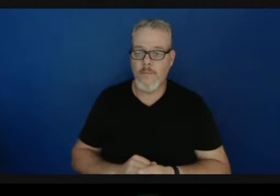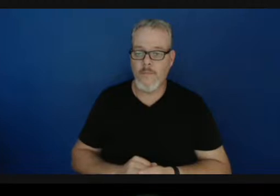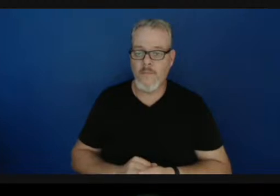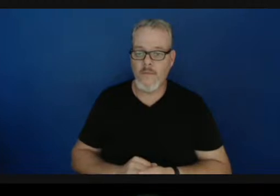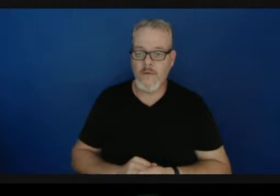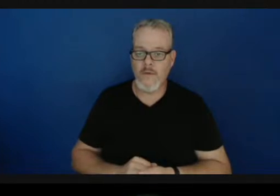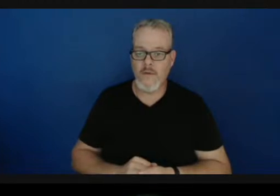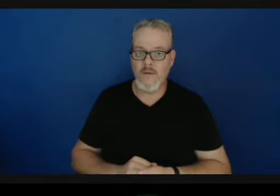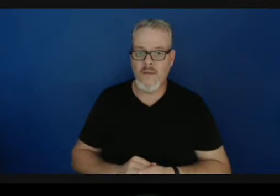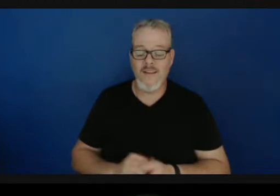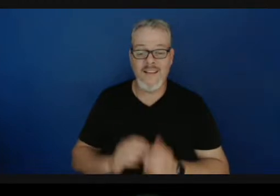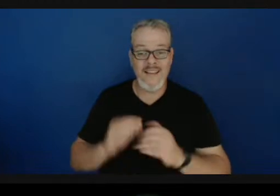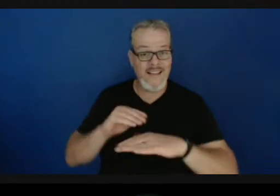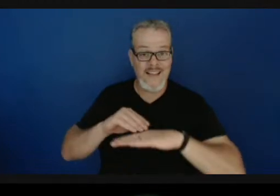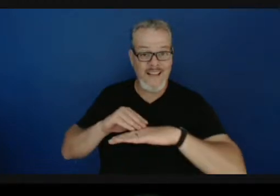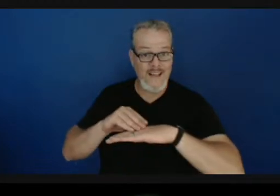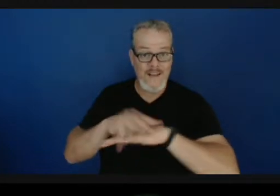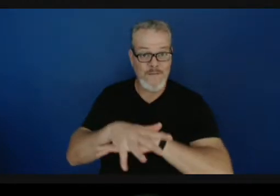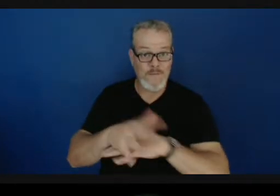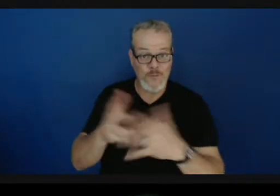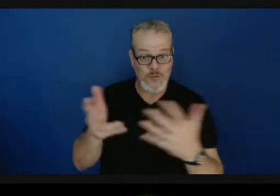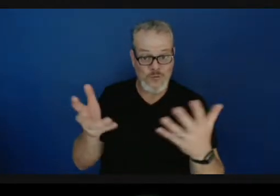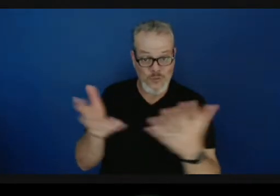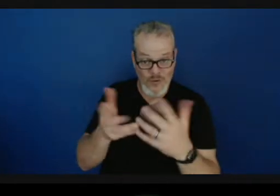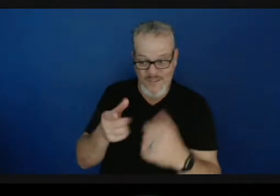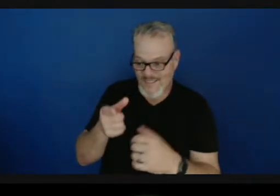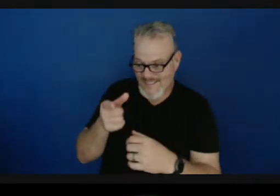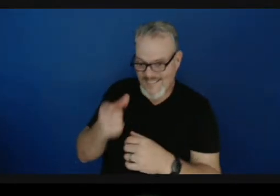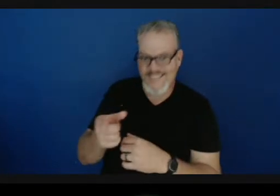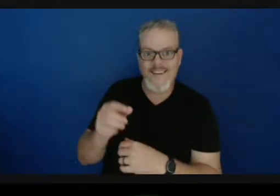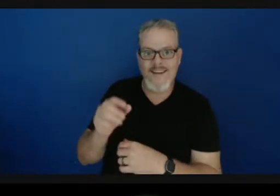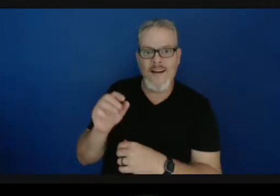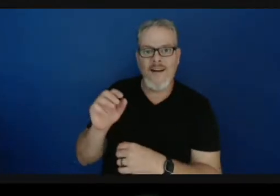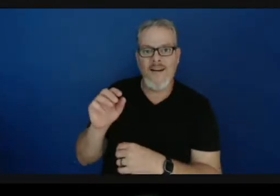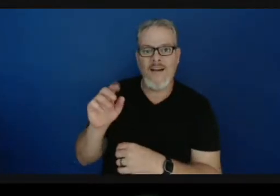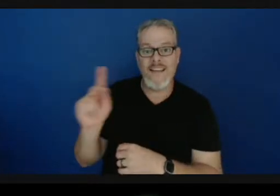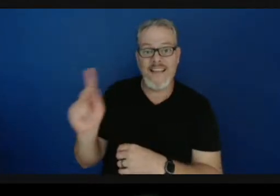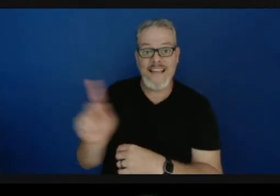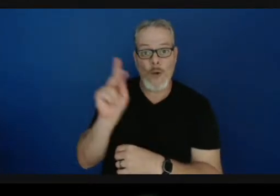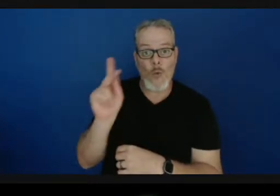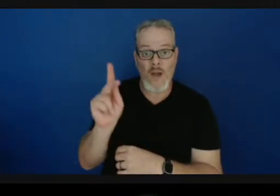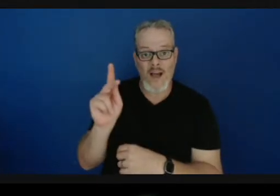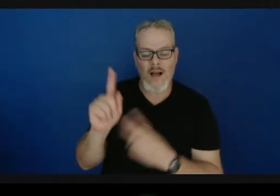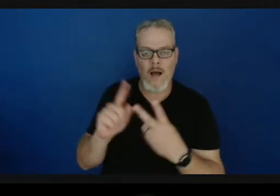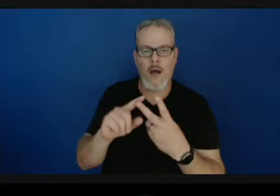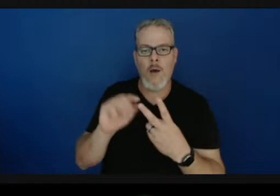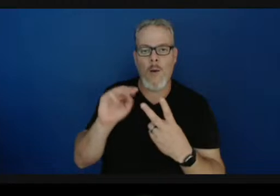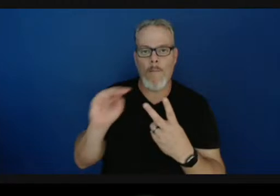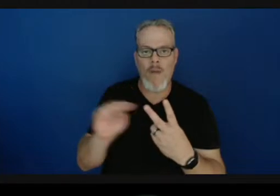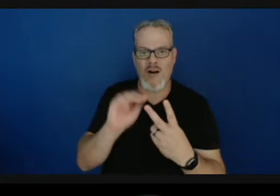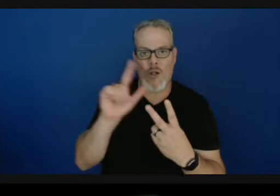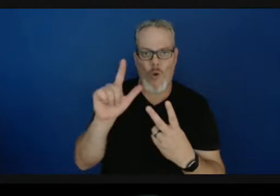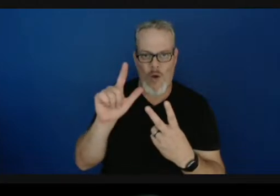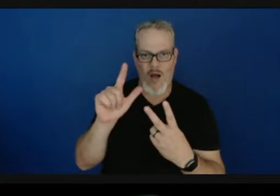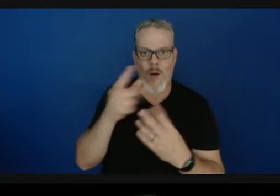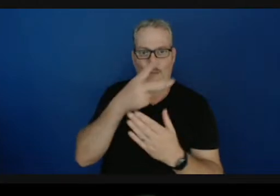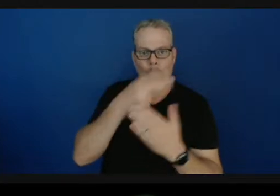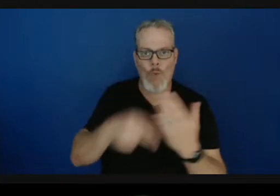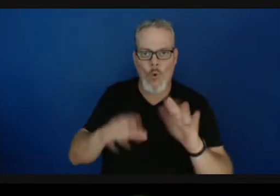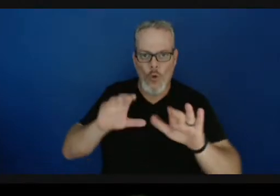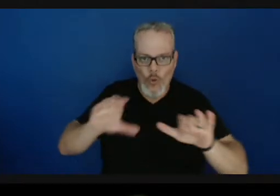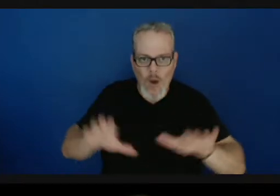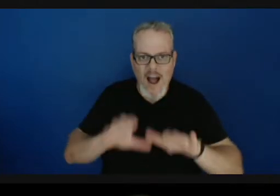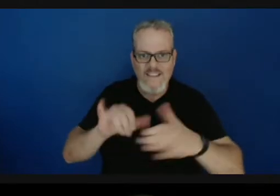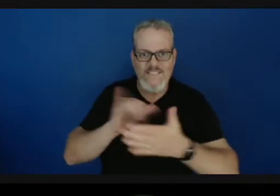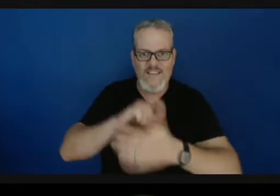influenced by the fact that Mauna Loa was not the only volcano active at the time. Kilauea was also very active during that same time and also had